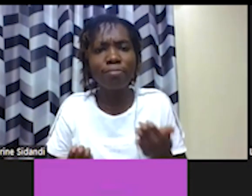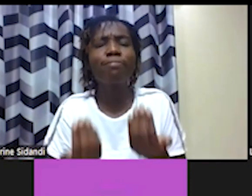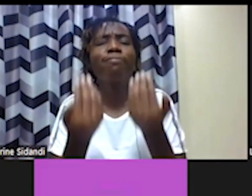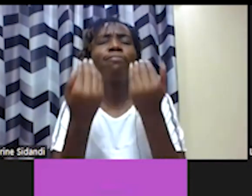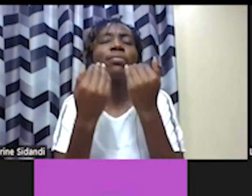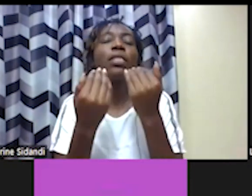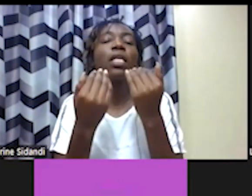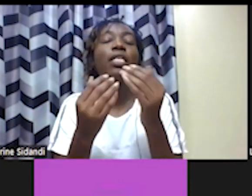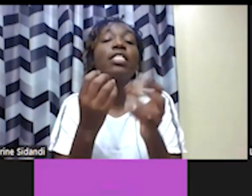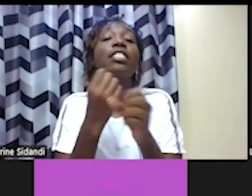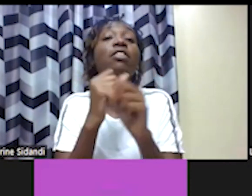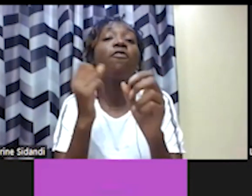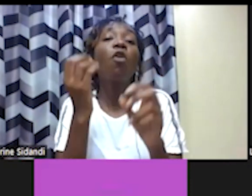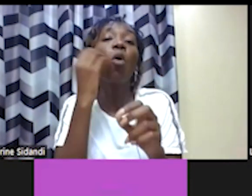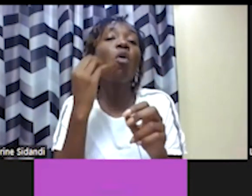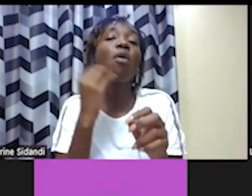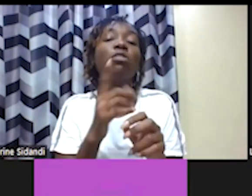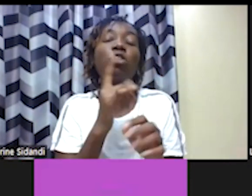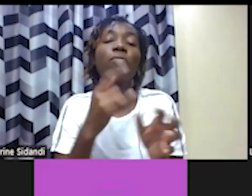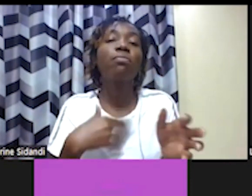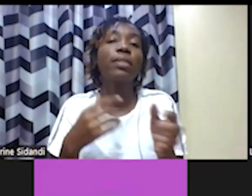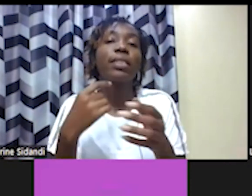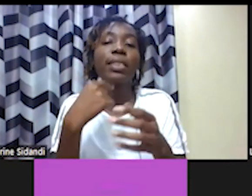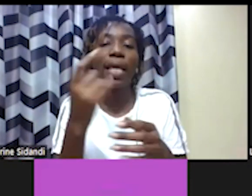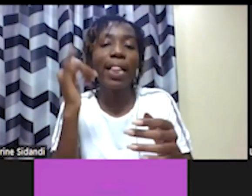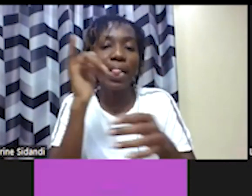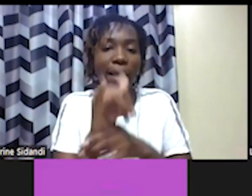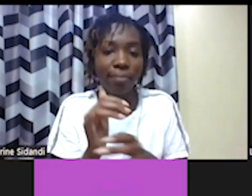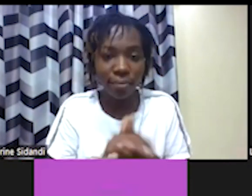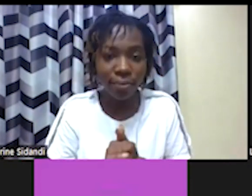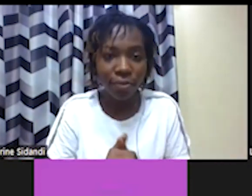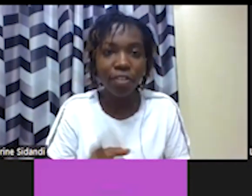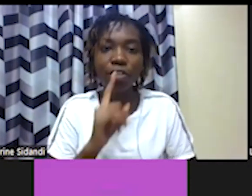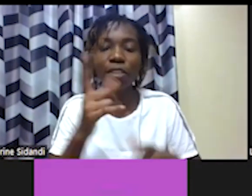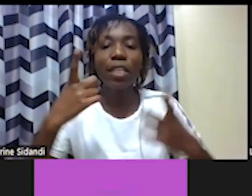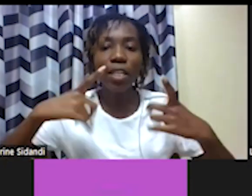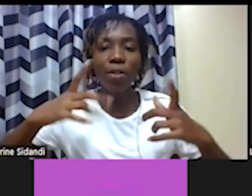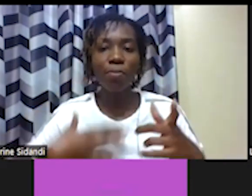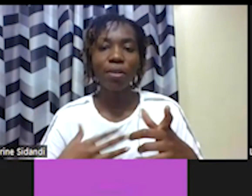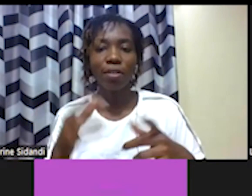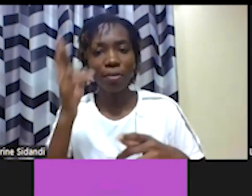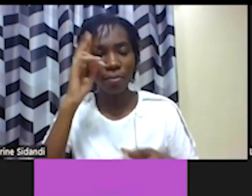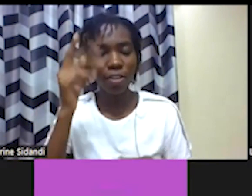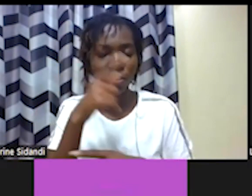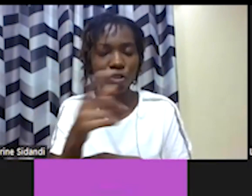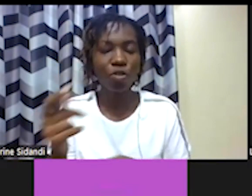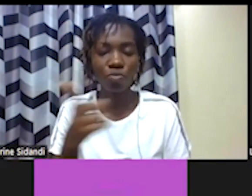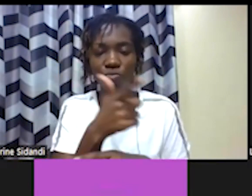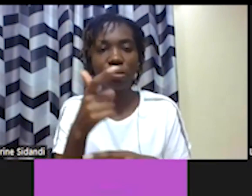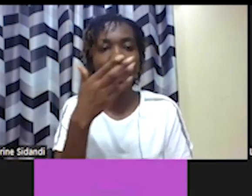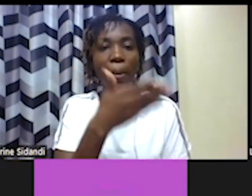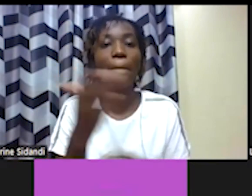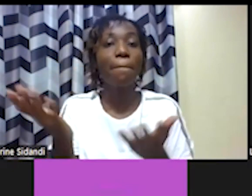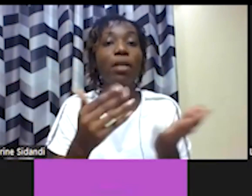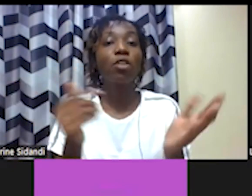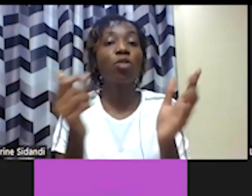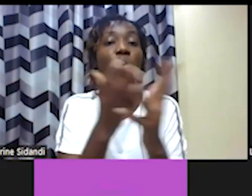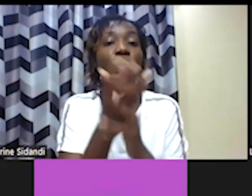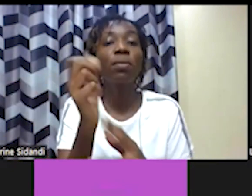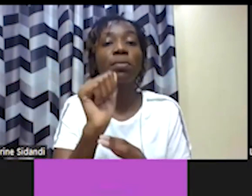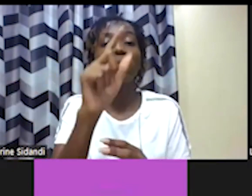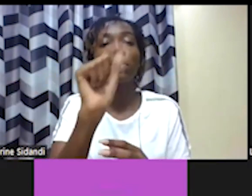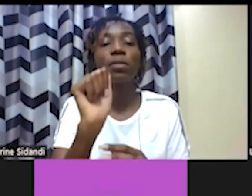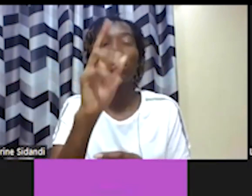home. That is actually what I can say. So, right. Allow me to also remind you that this webinar series is brought to you by Atara Solutions